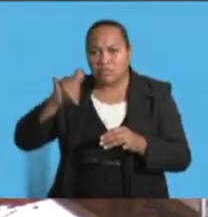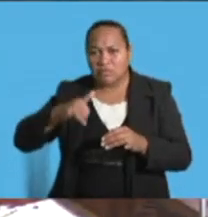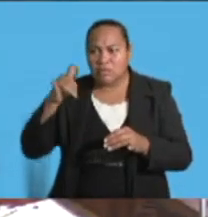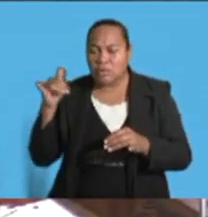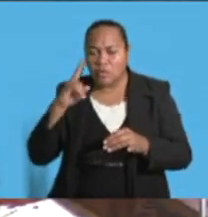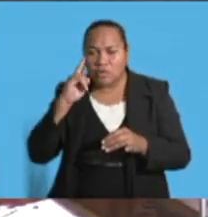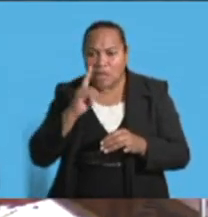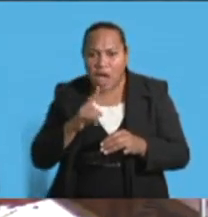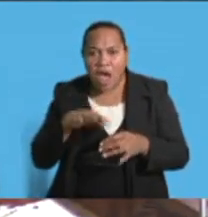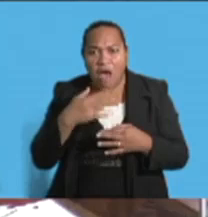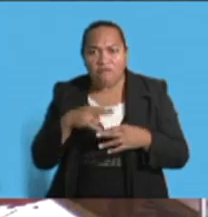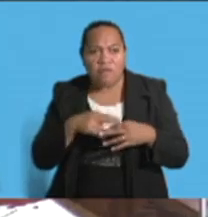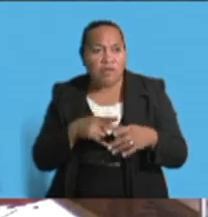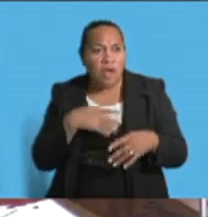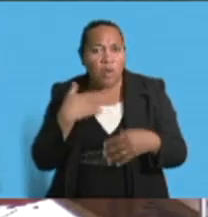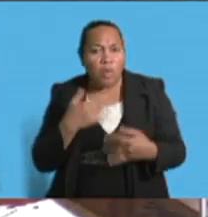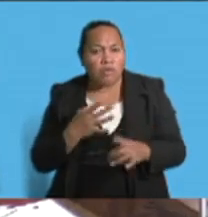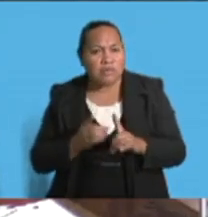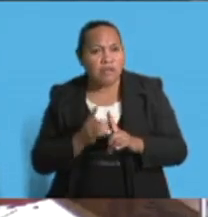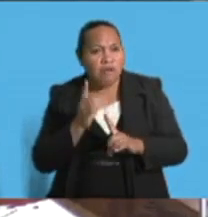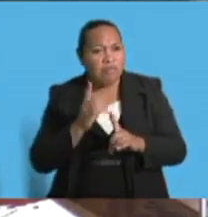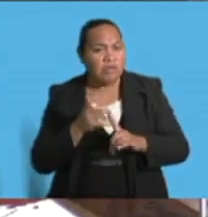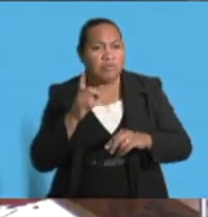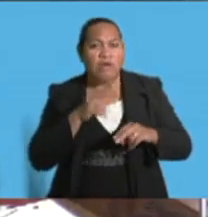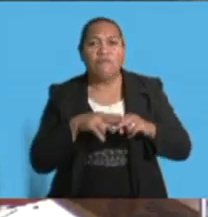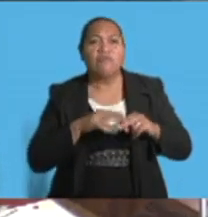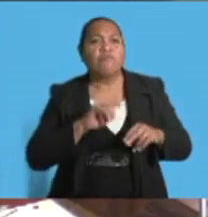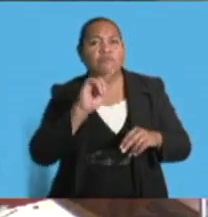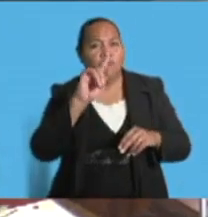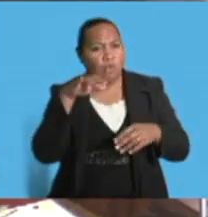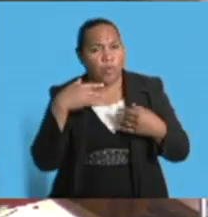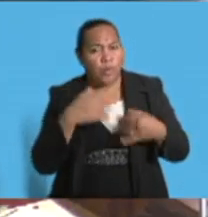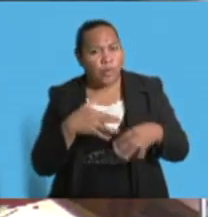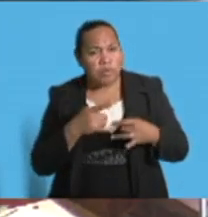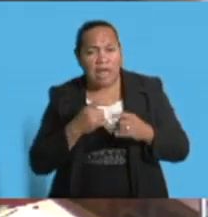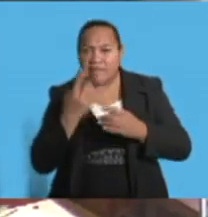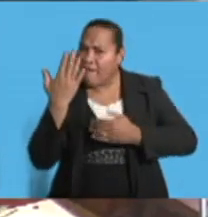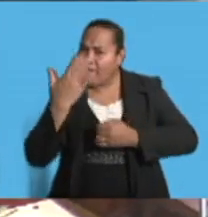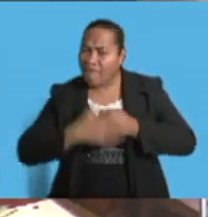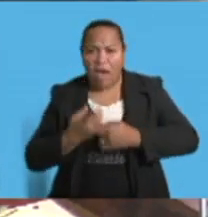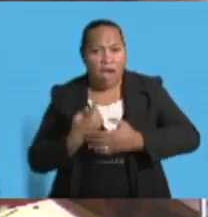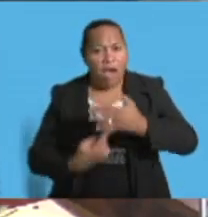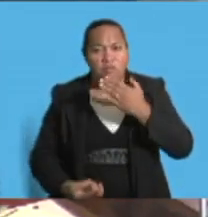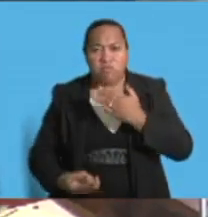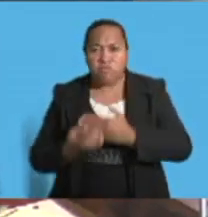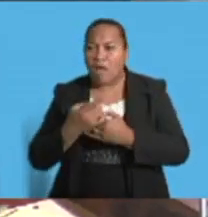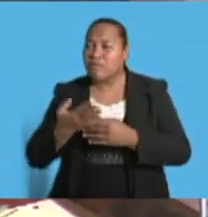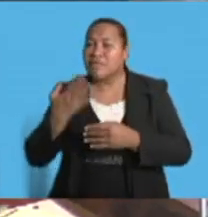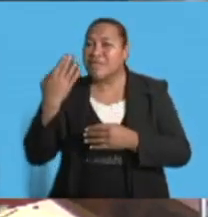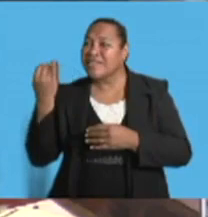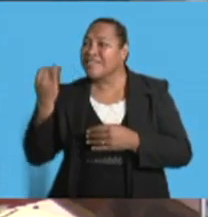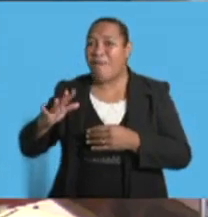level of development they have seen under the Fiji First rule has not happened in the previous 44 years after independence.